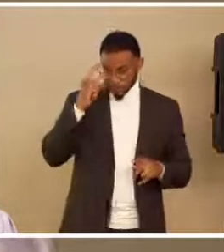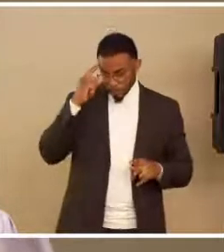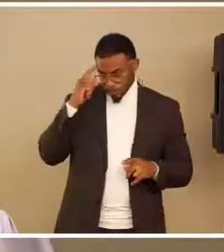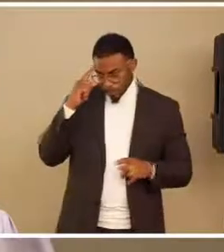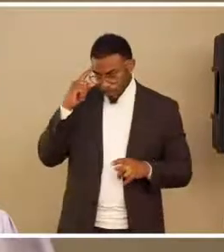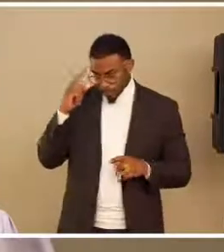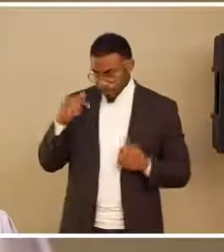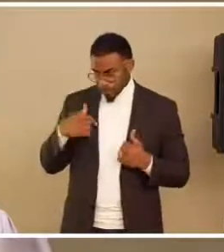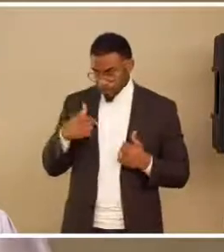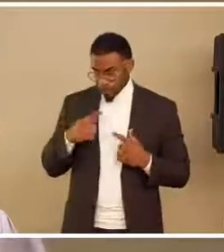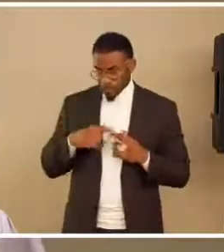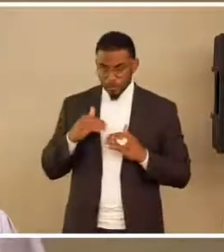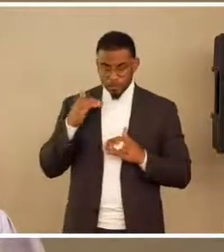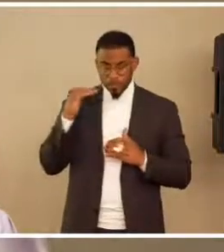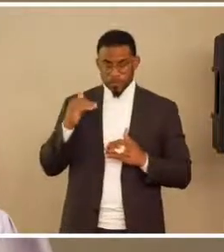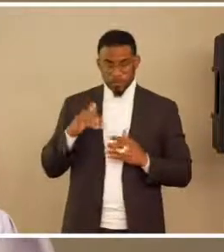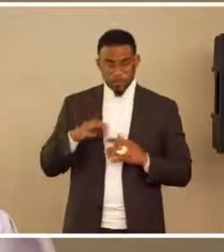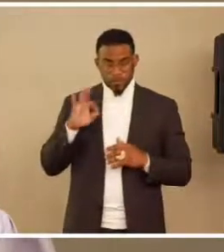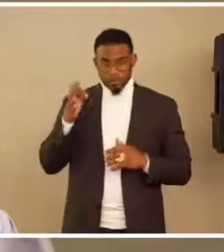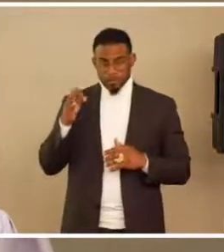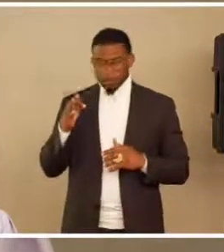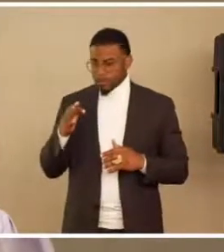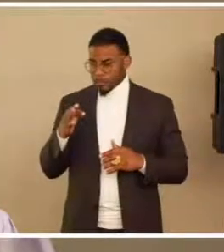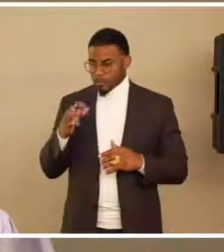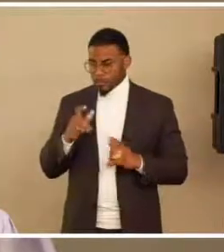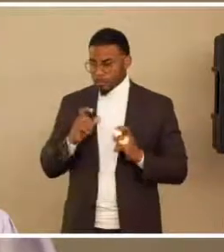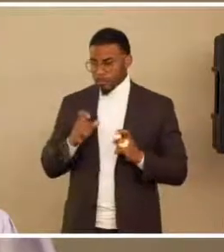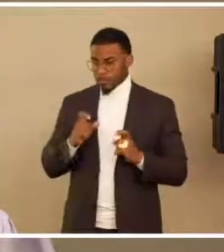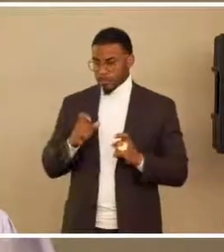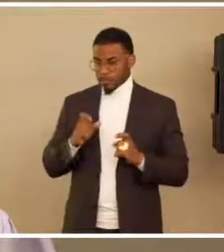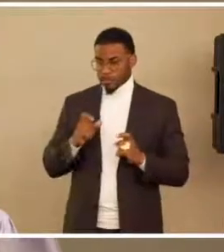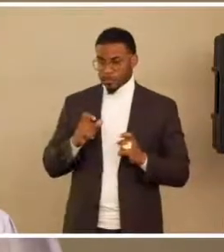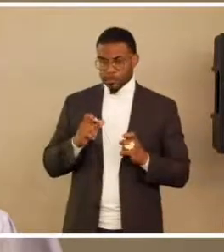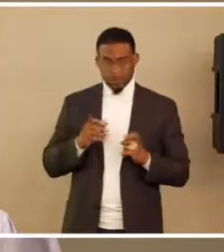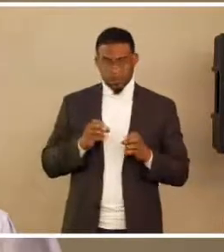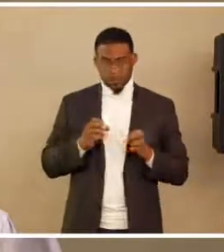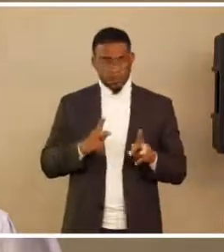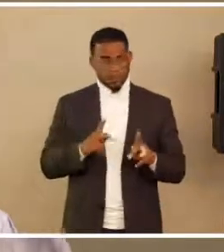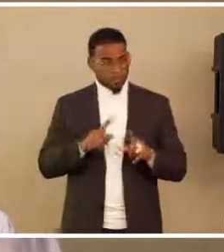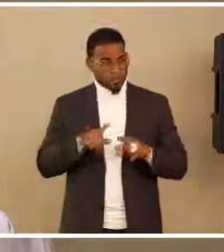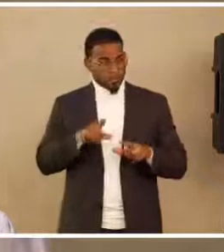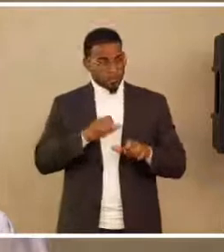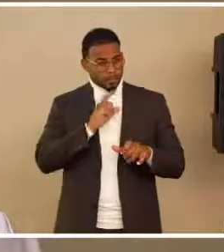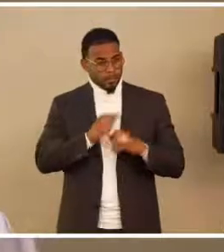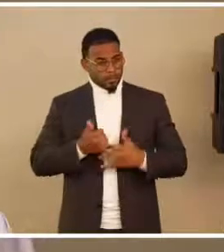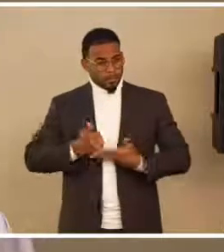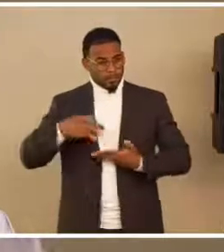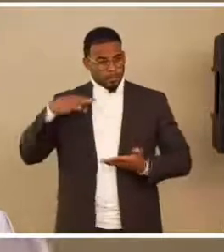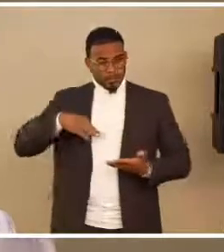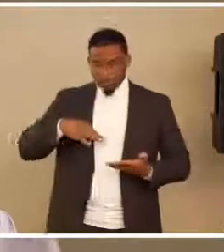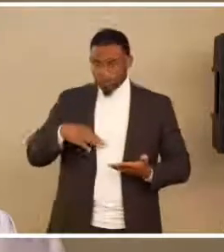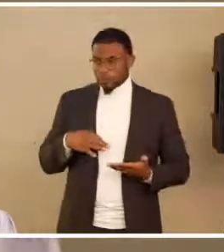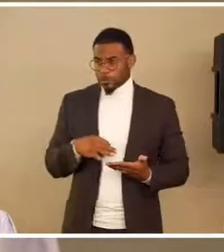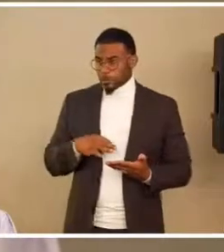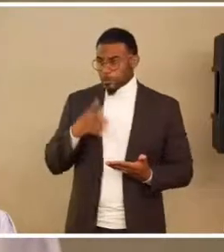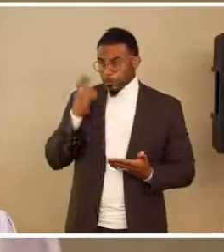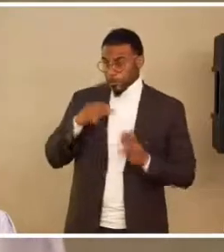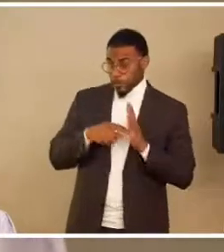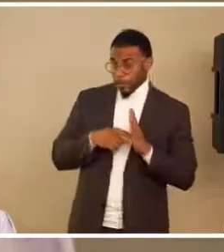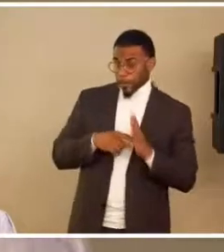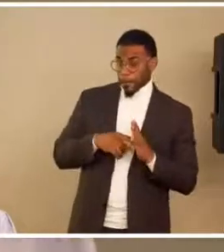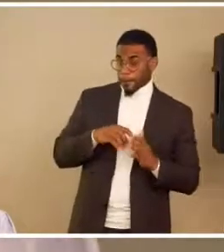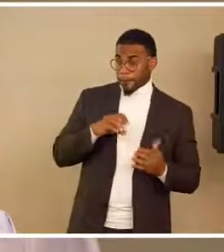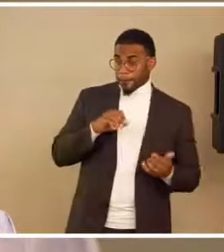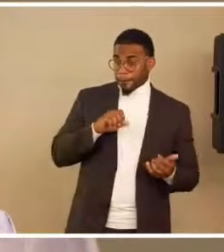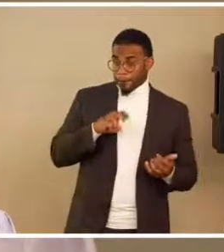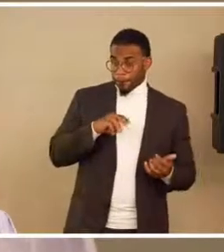you know, I'm too extreme in France. And that really gives you a platform and a kind of respectability that is very helpful. And for example, Omar